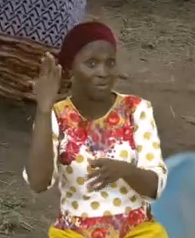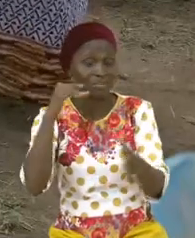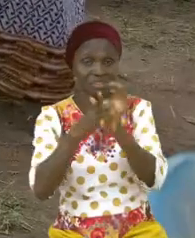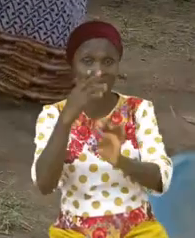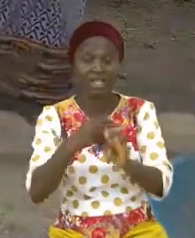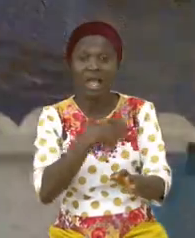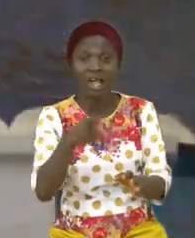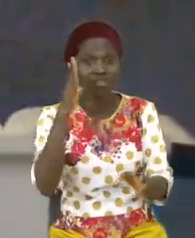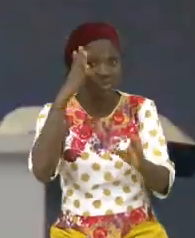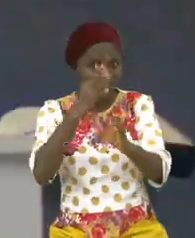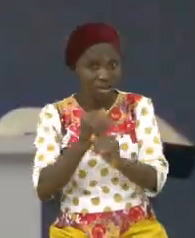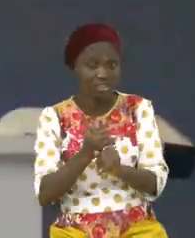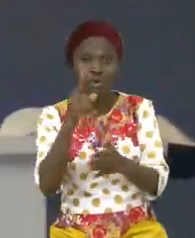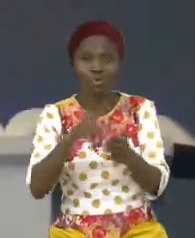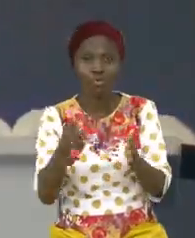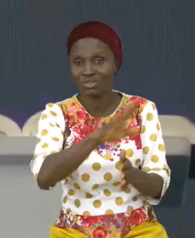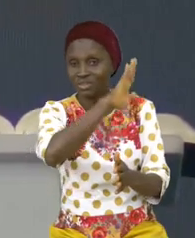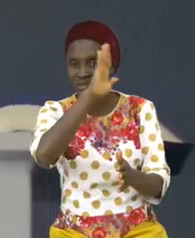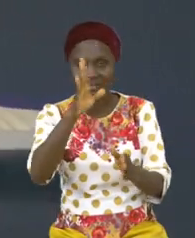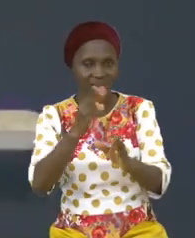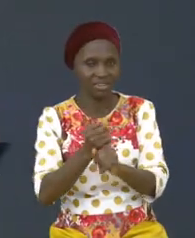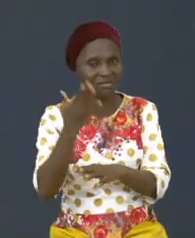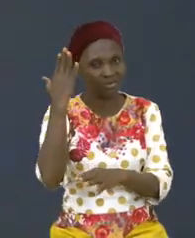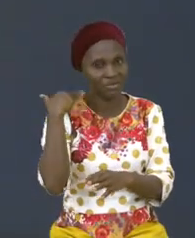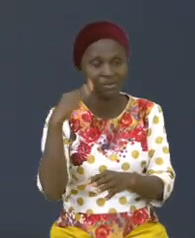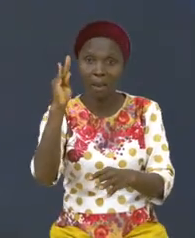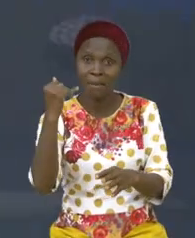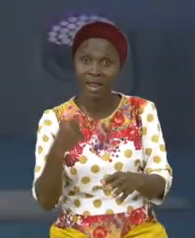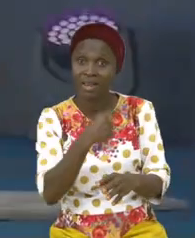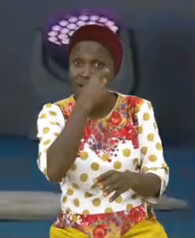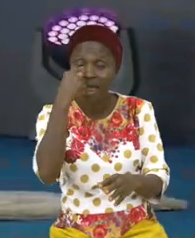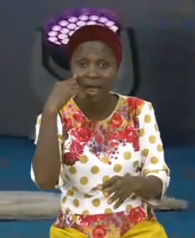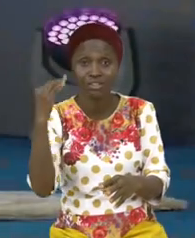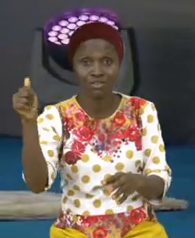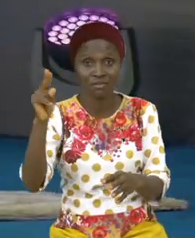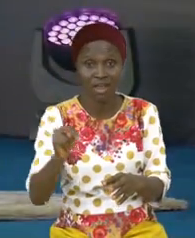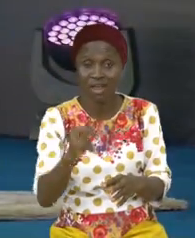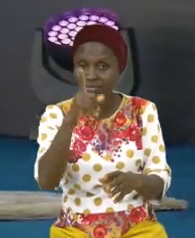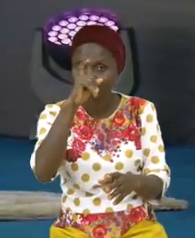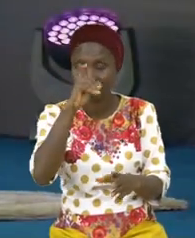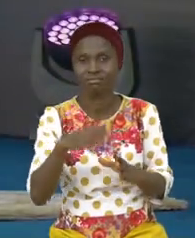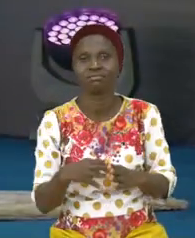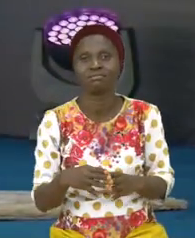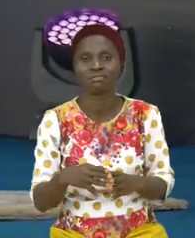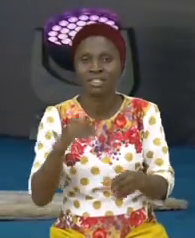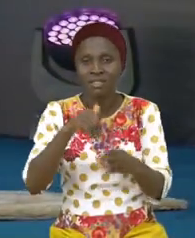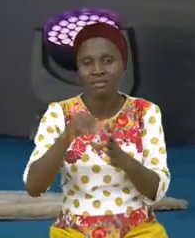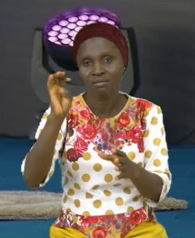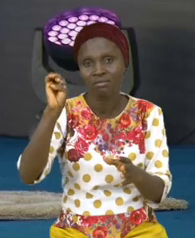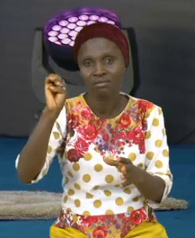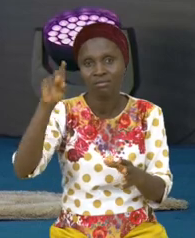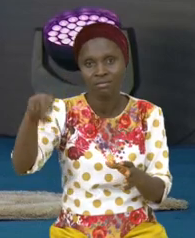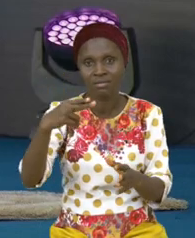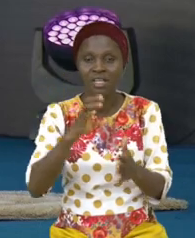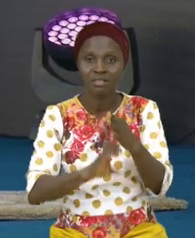achieve what you have never achieved by the eyes of an eagle. Ephesians chapter 1